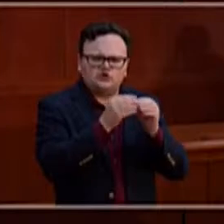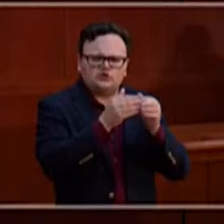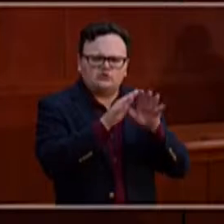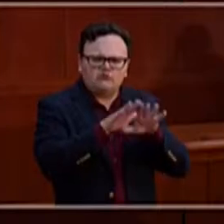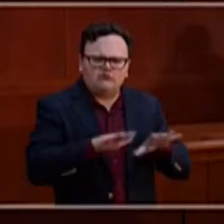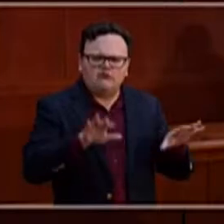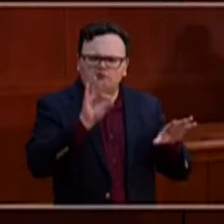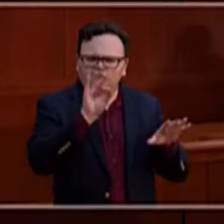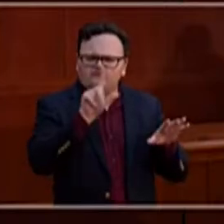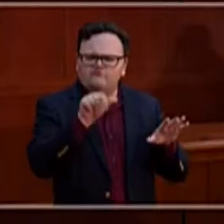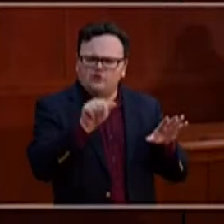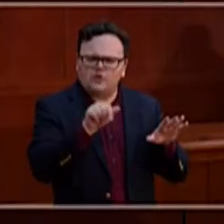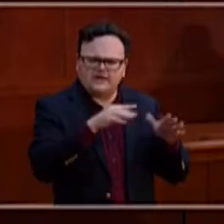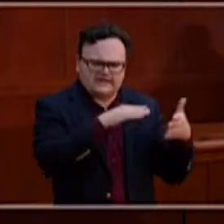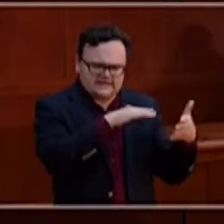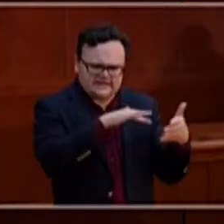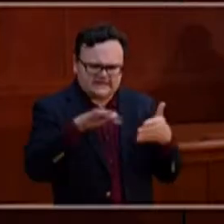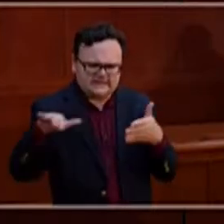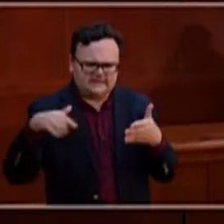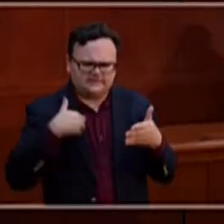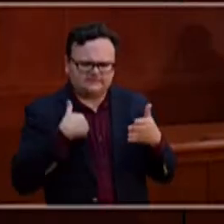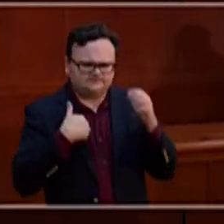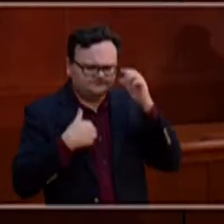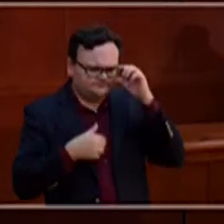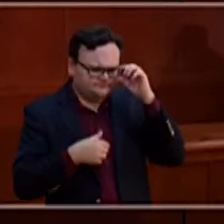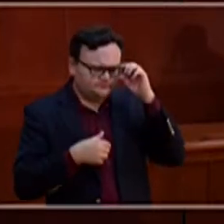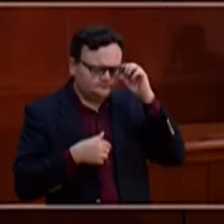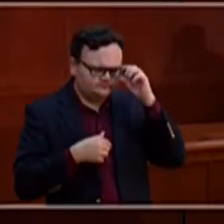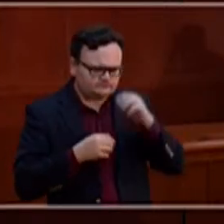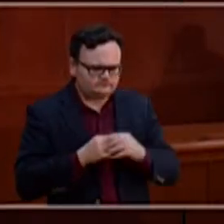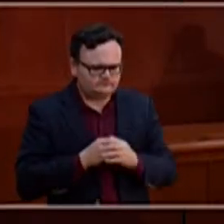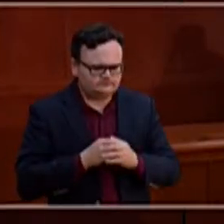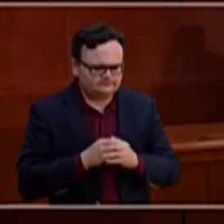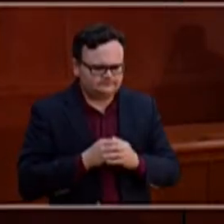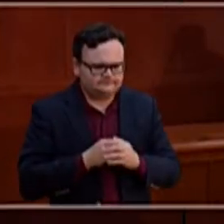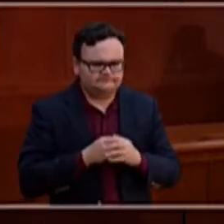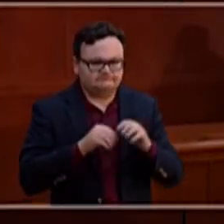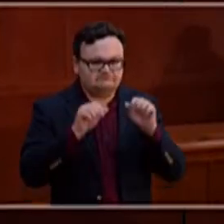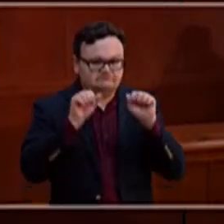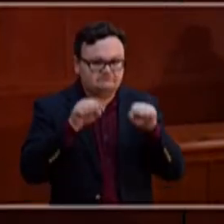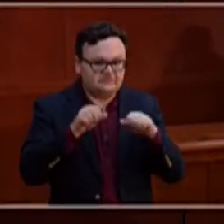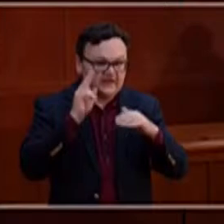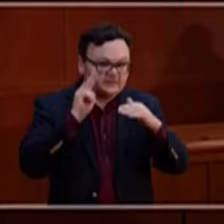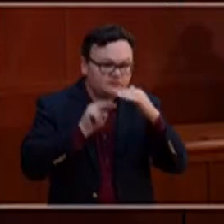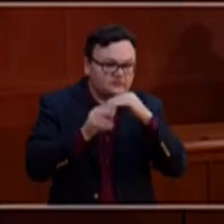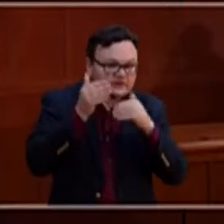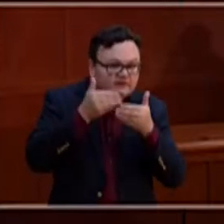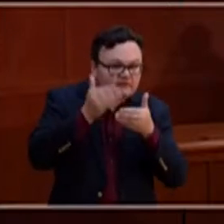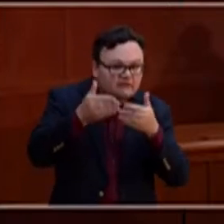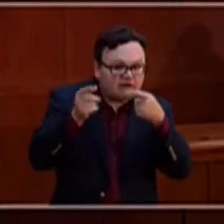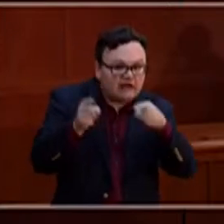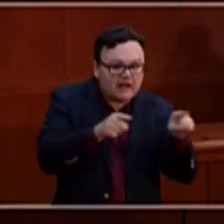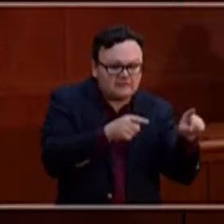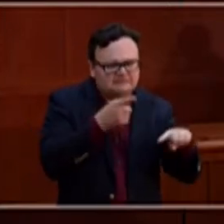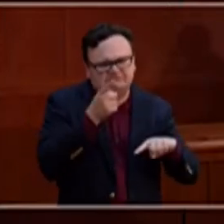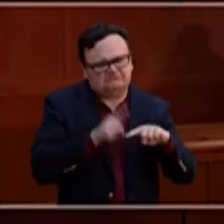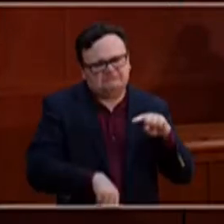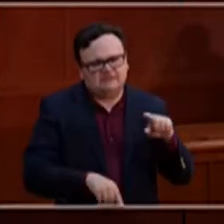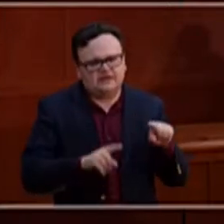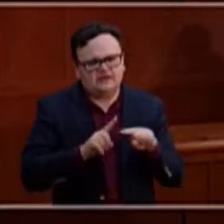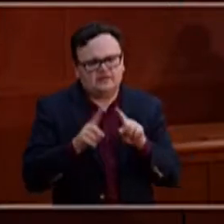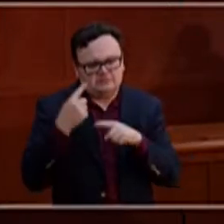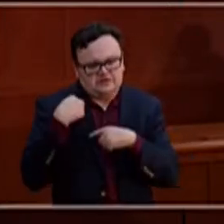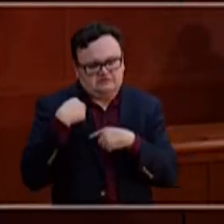is that we've reached a plateau. Now, obviously, no one can predict the future, but for over the last week, we've had a